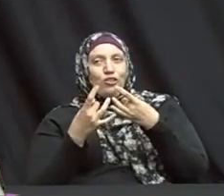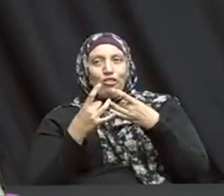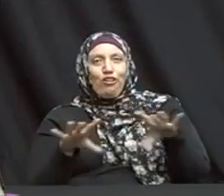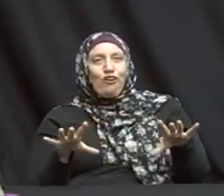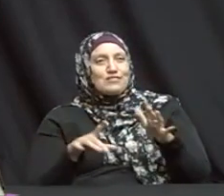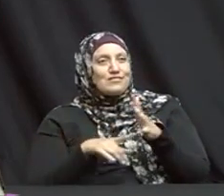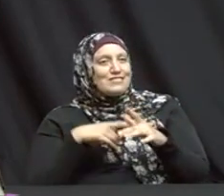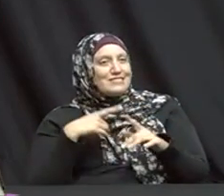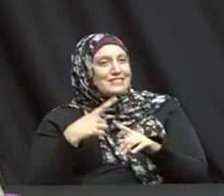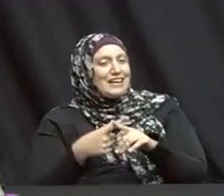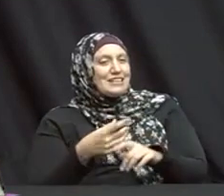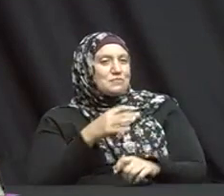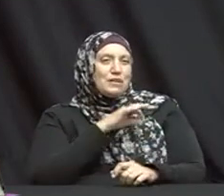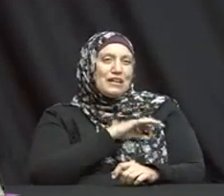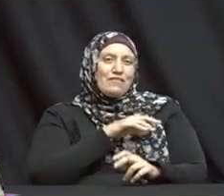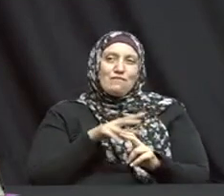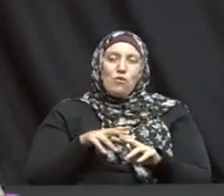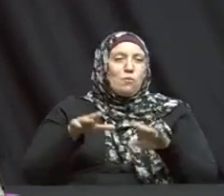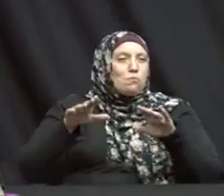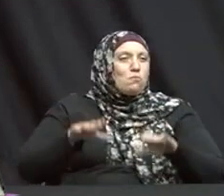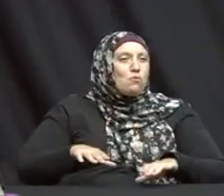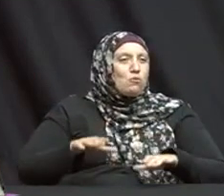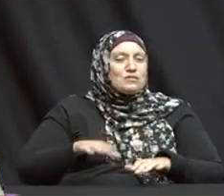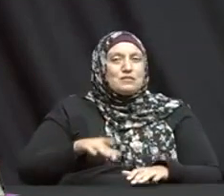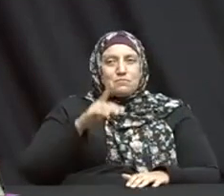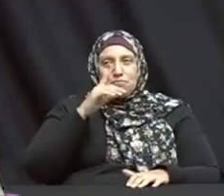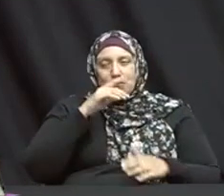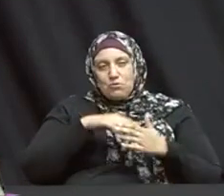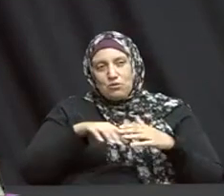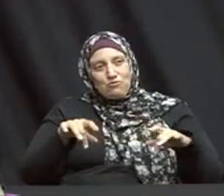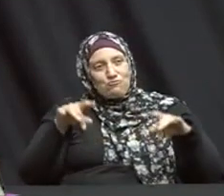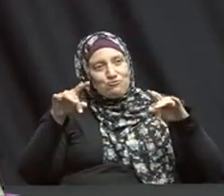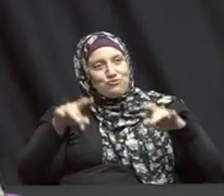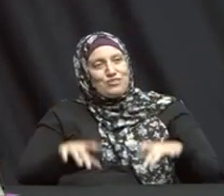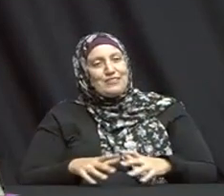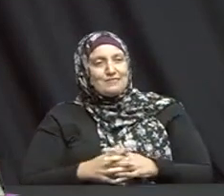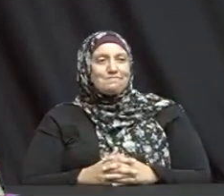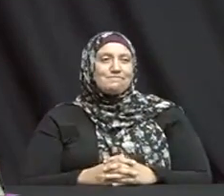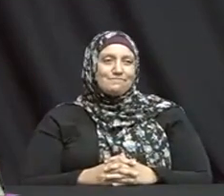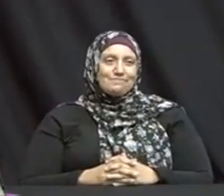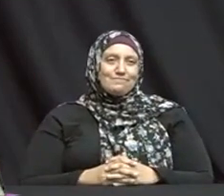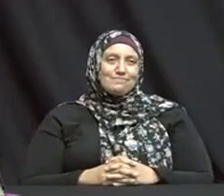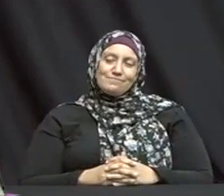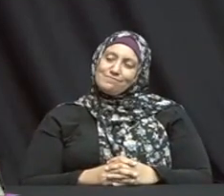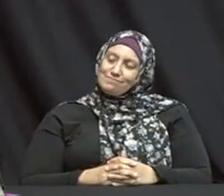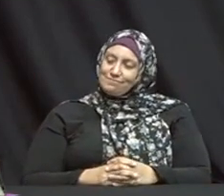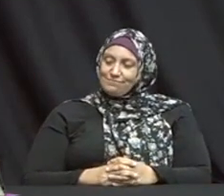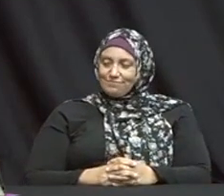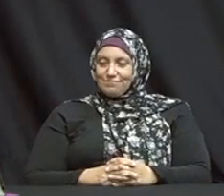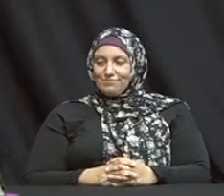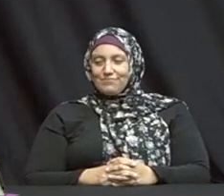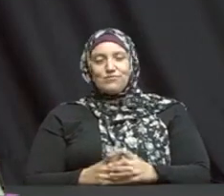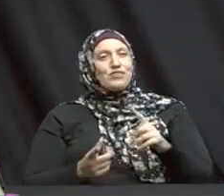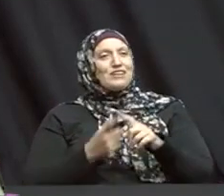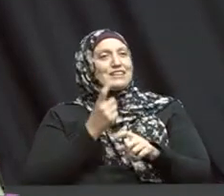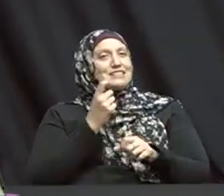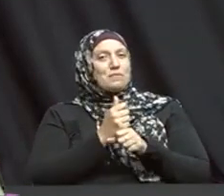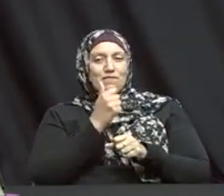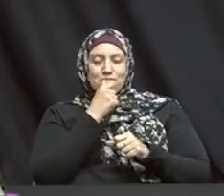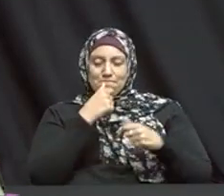people in Australia, because if, for example, there was, as Hajdani said, a wealthy man who